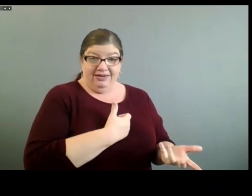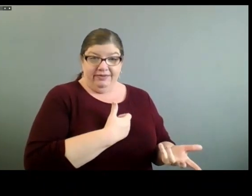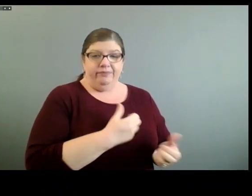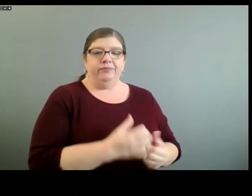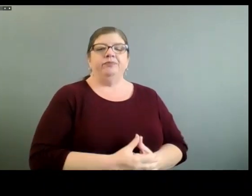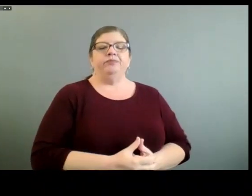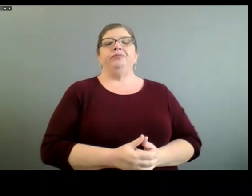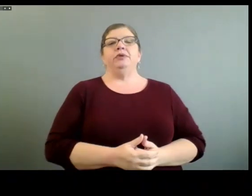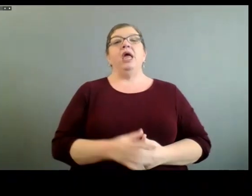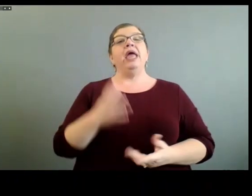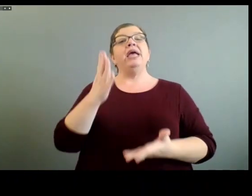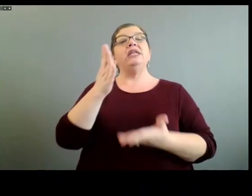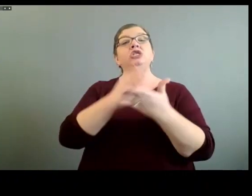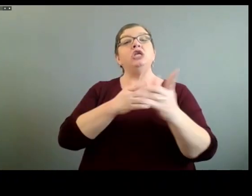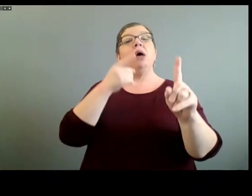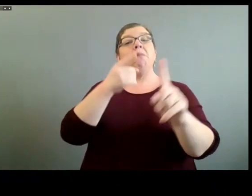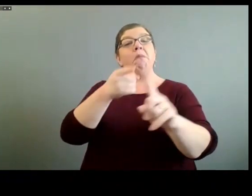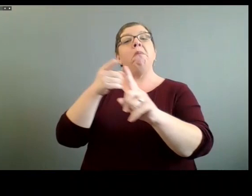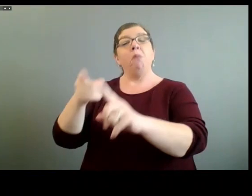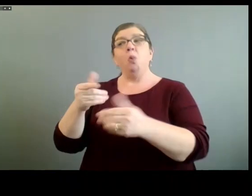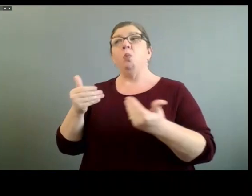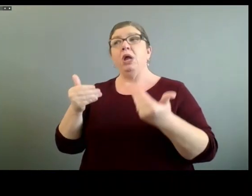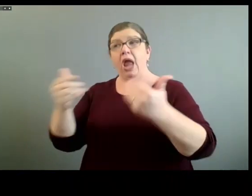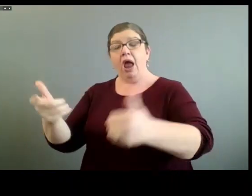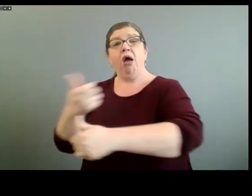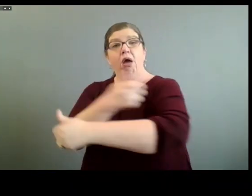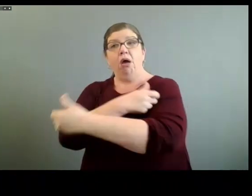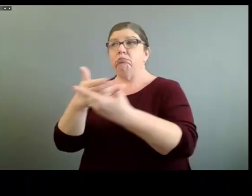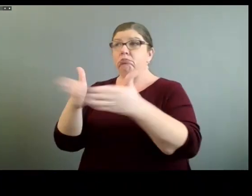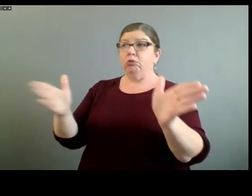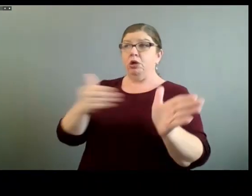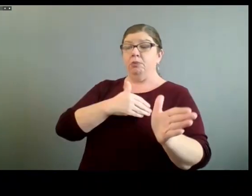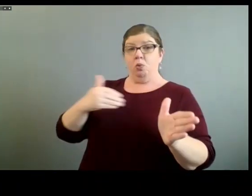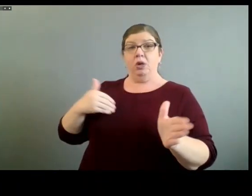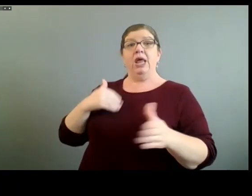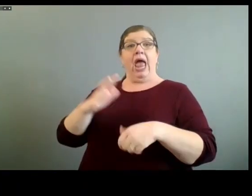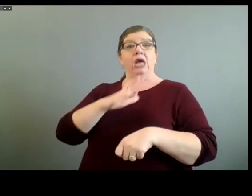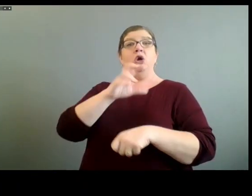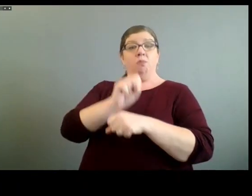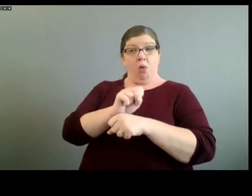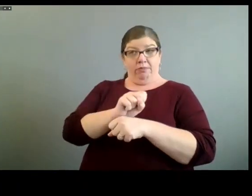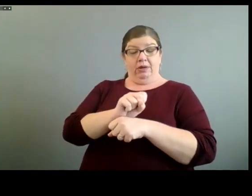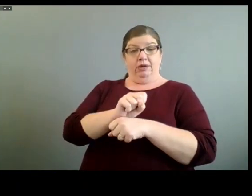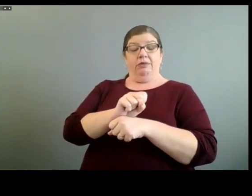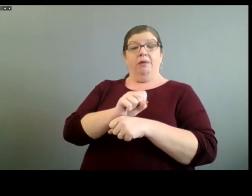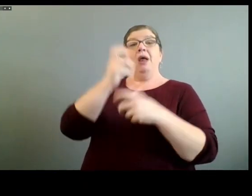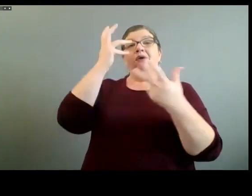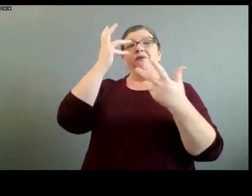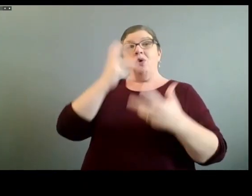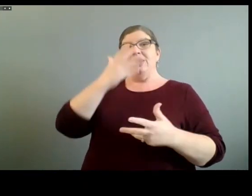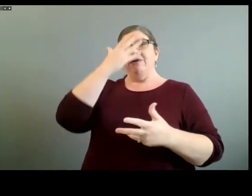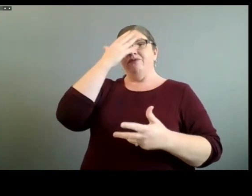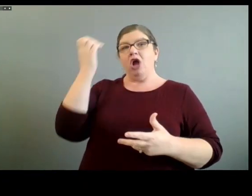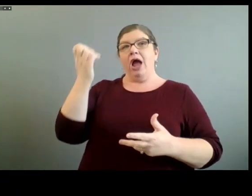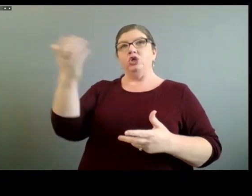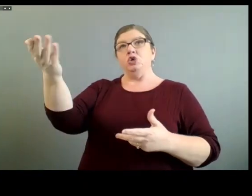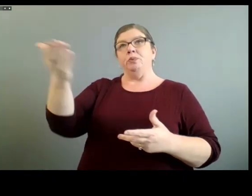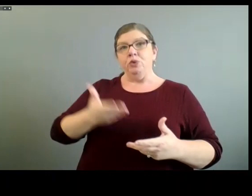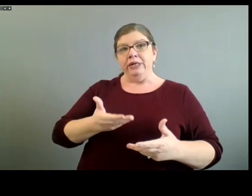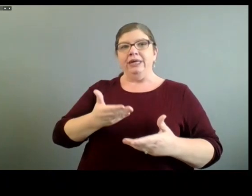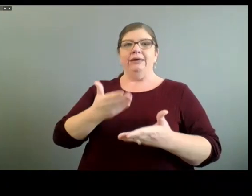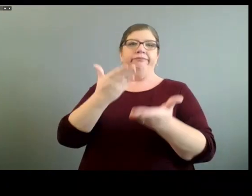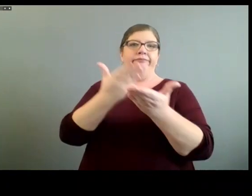we have vaccinated community members who had appointments but unfortunately forgot to bring some form